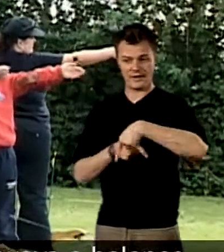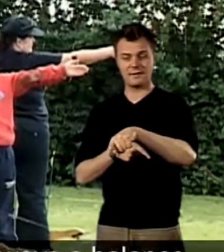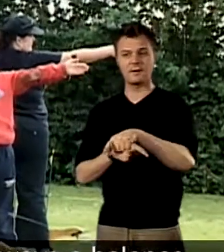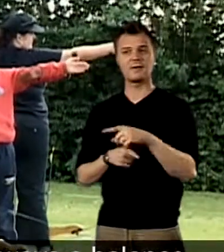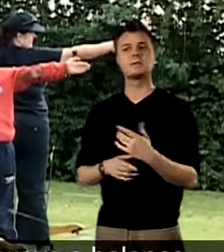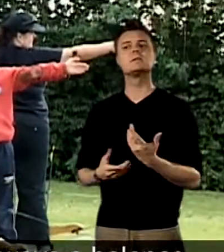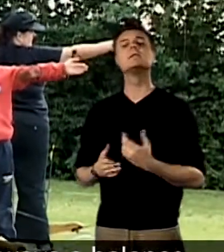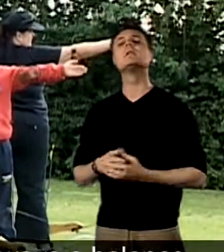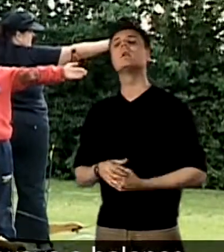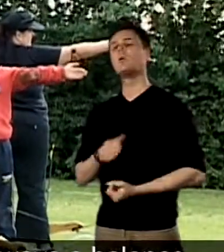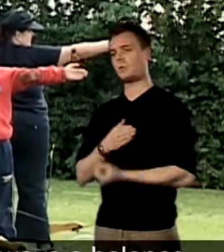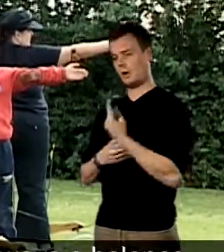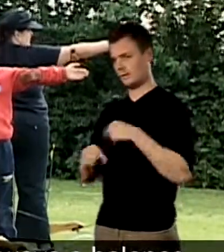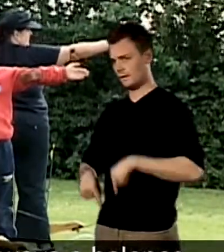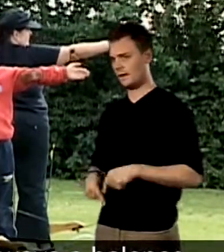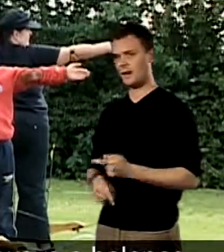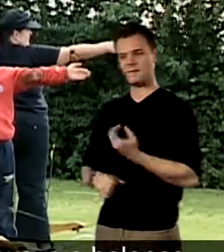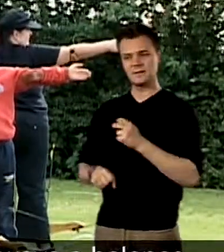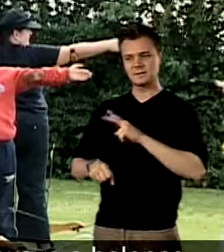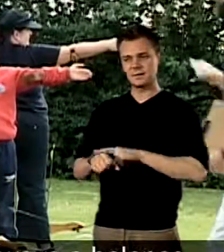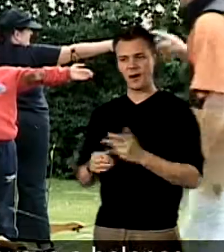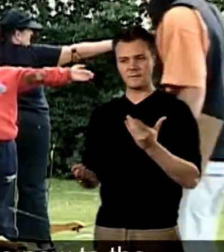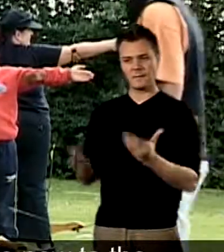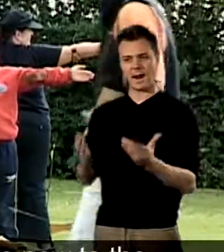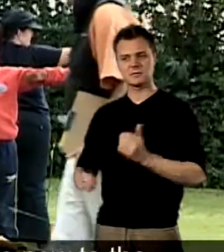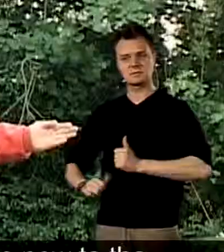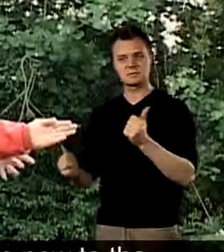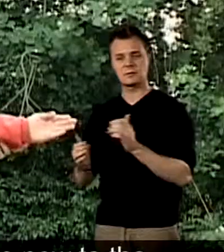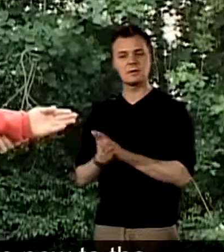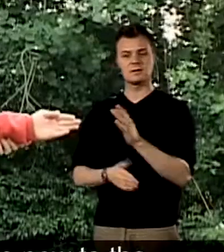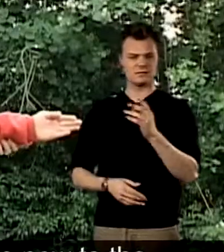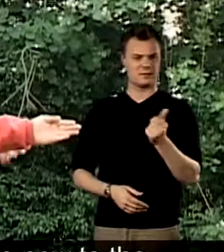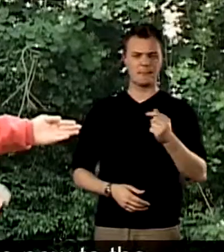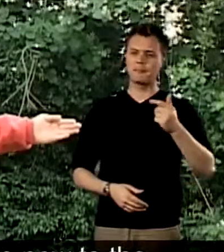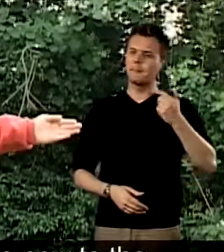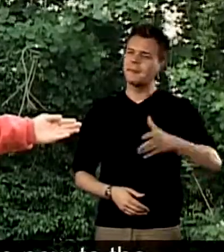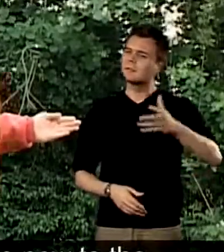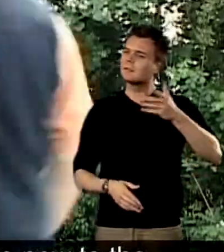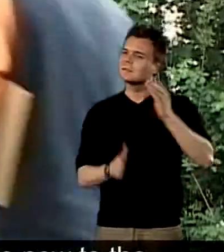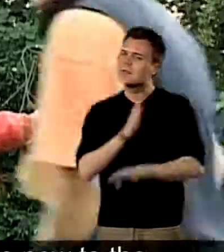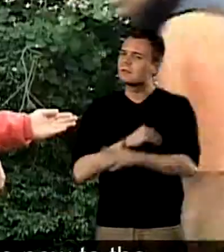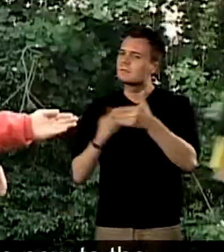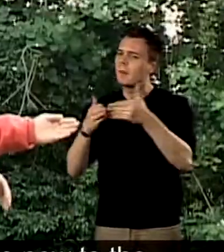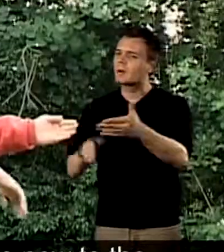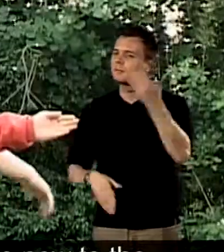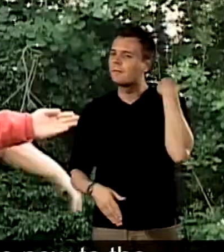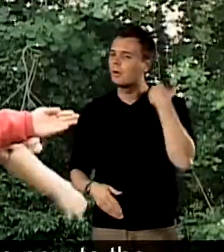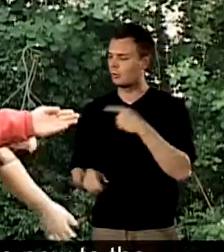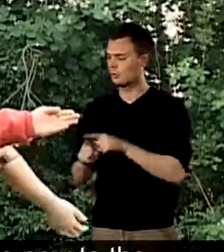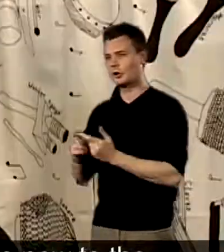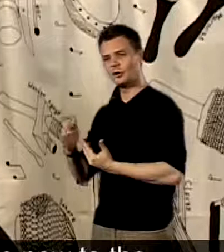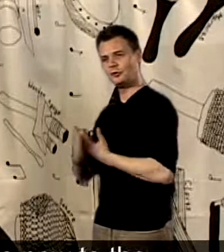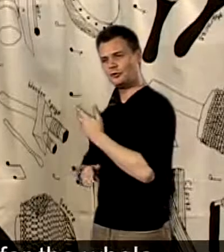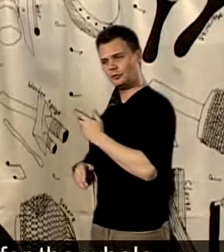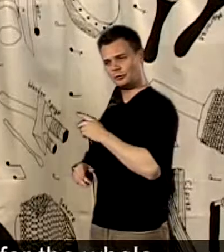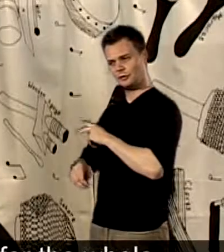there is always a balance of staff who have been to, for example, the barge before, and those people that are new to the barge. And we also do